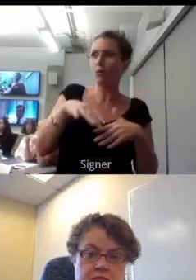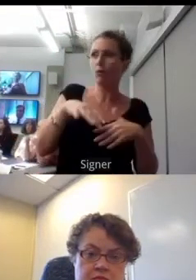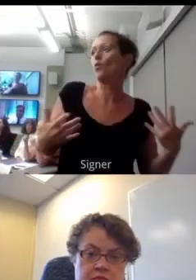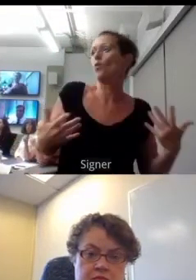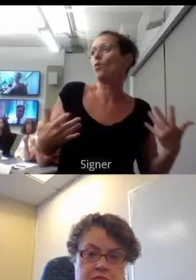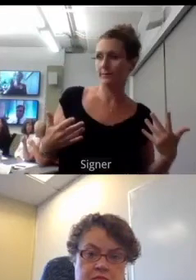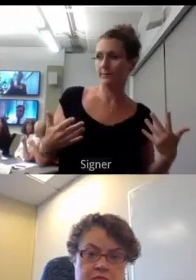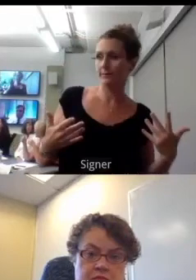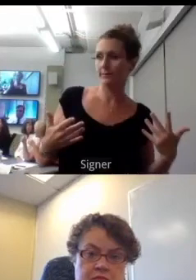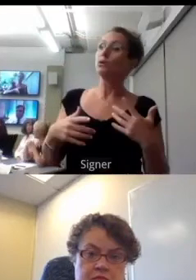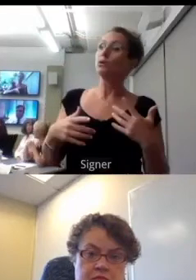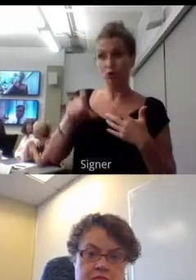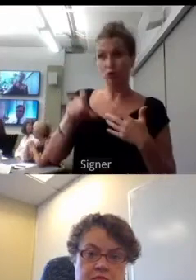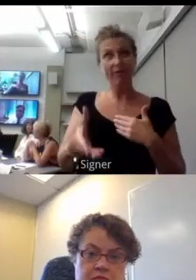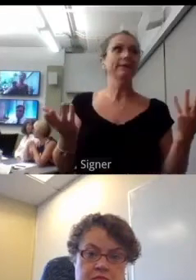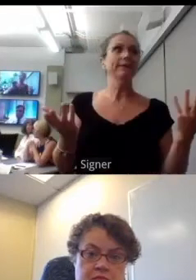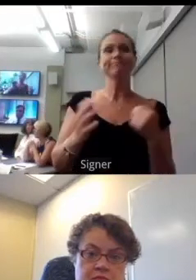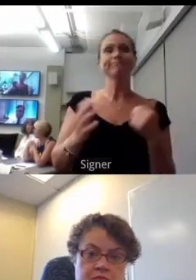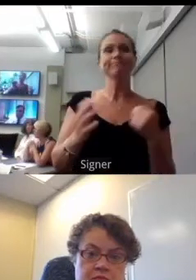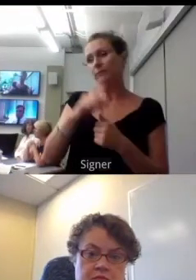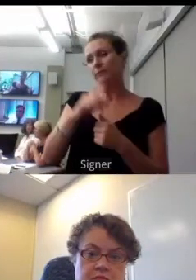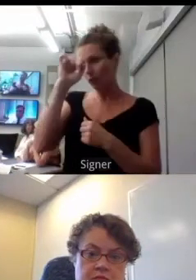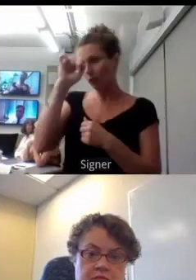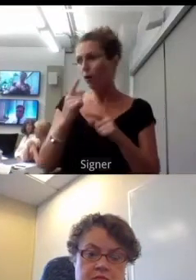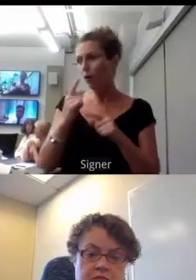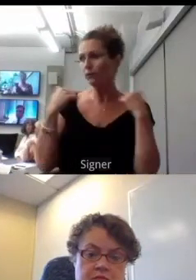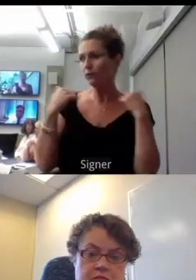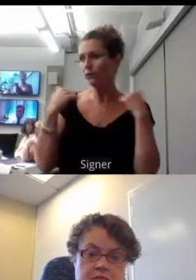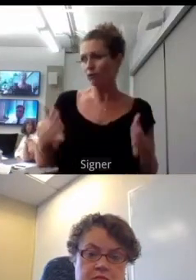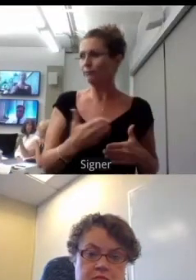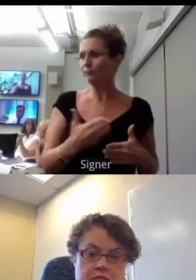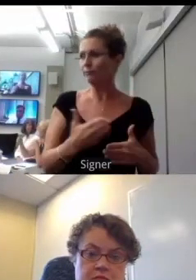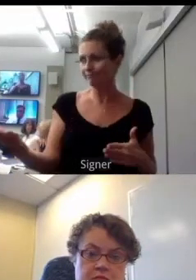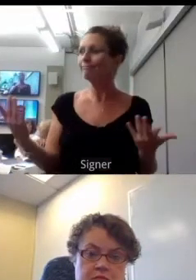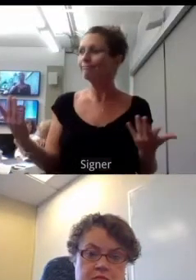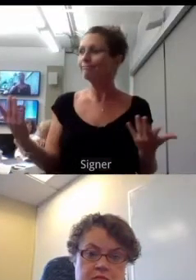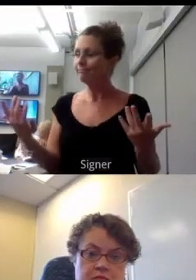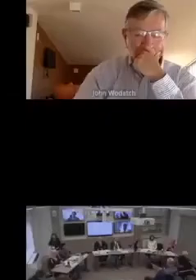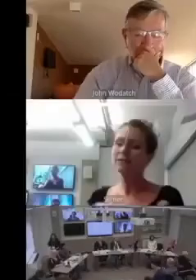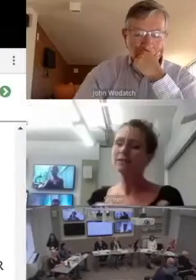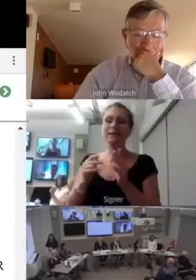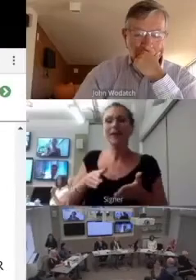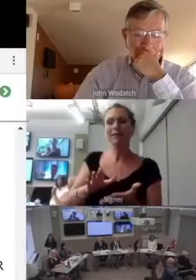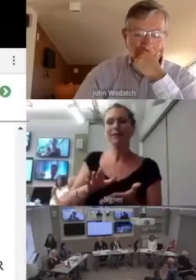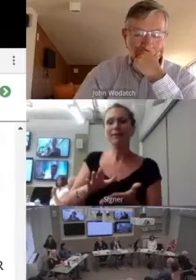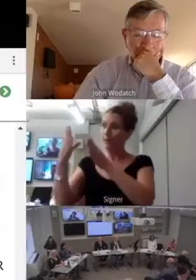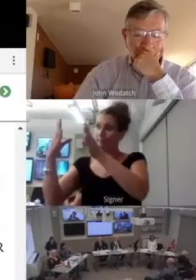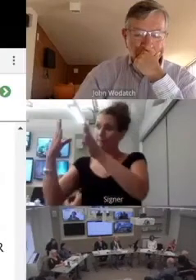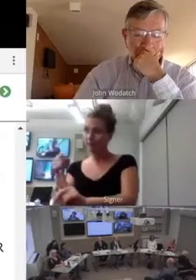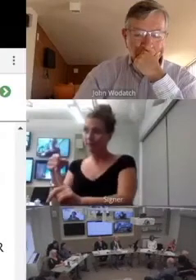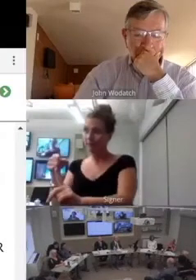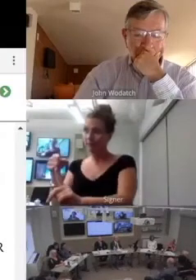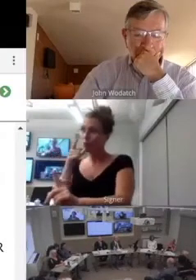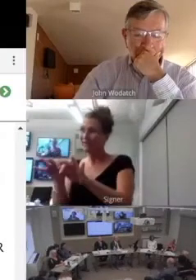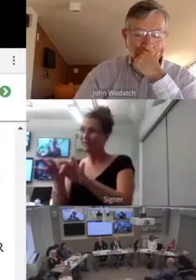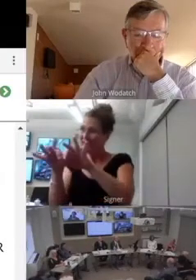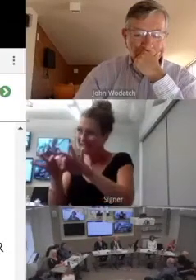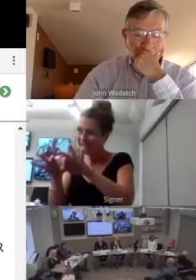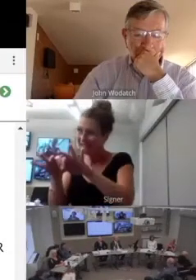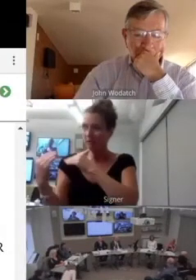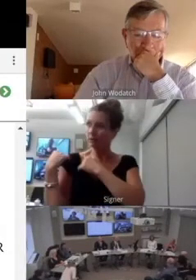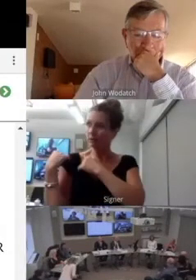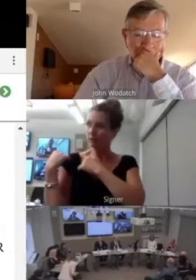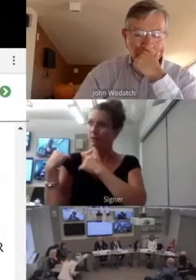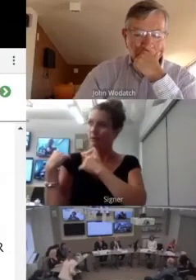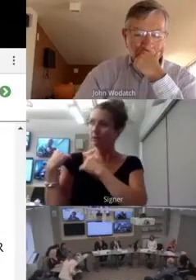those ministers so that it allows that one minister who has key responsibilities to be able to go to their